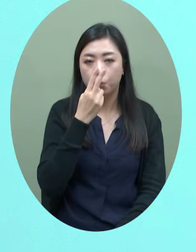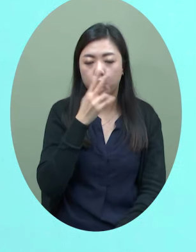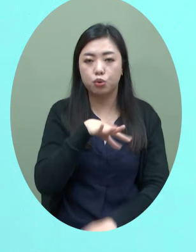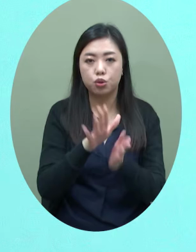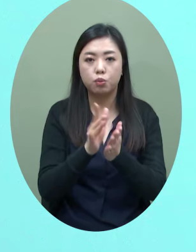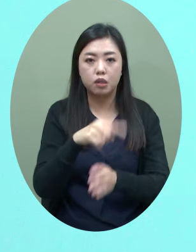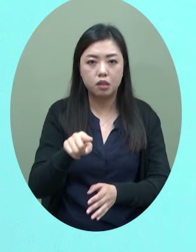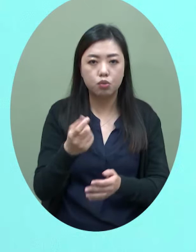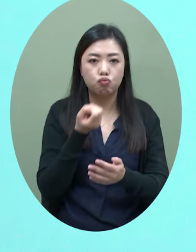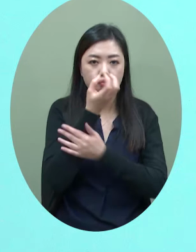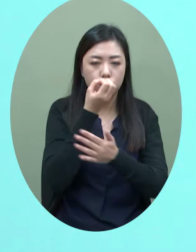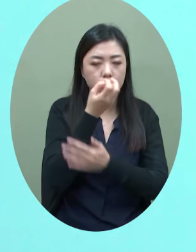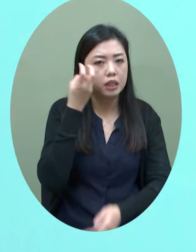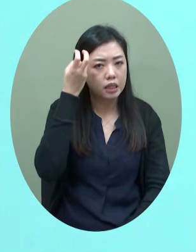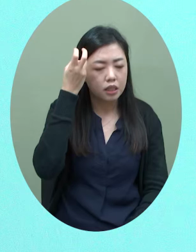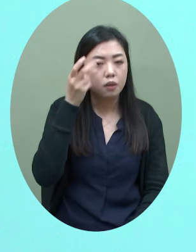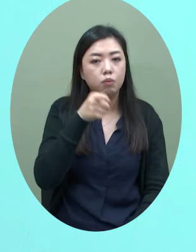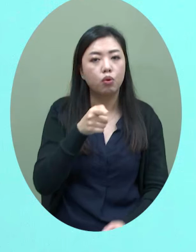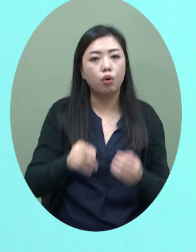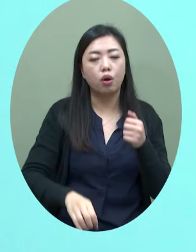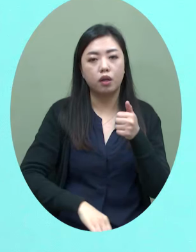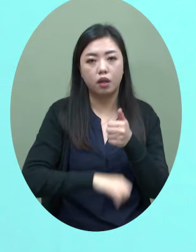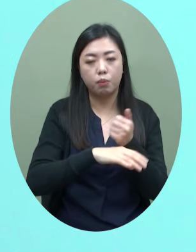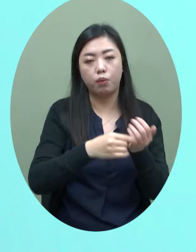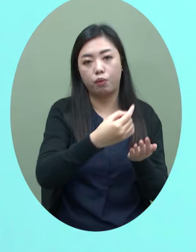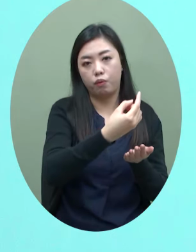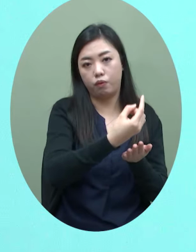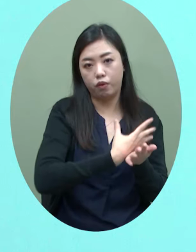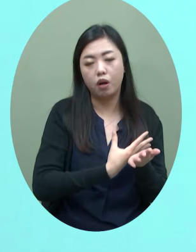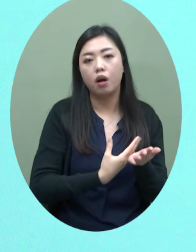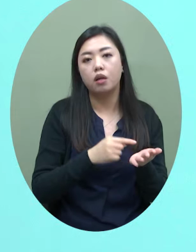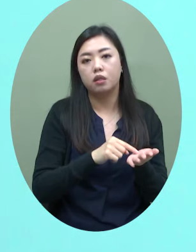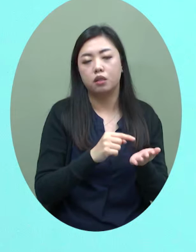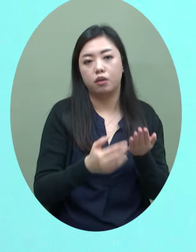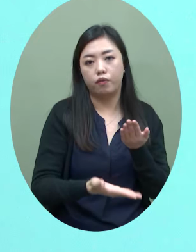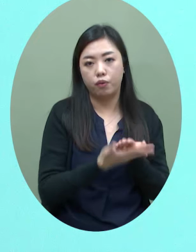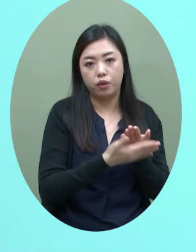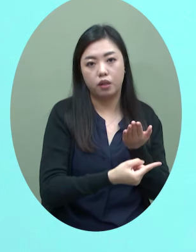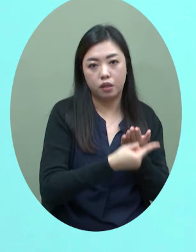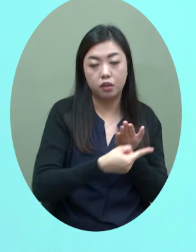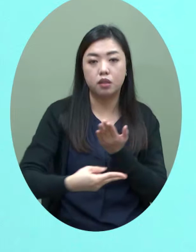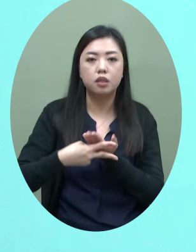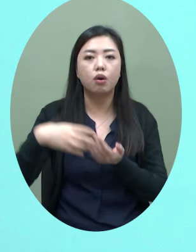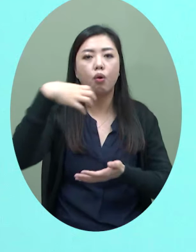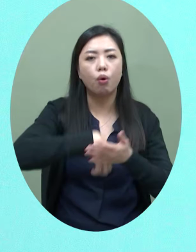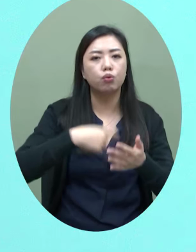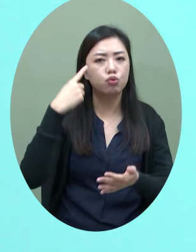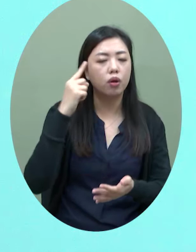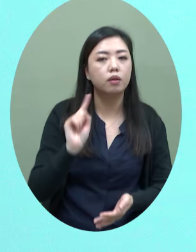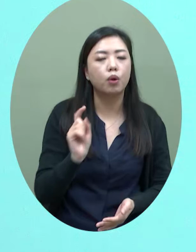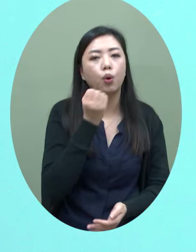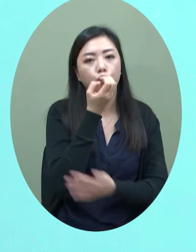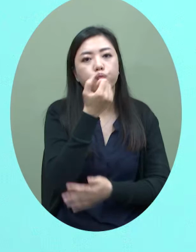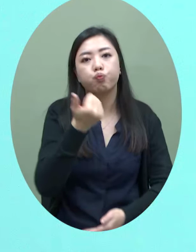Annex 1 and Annex 2 are concerned. Now, the third question is about Hong Kong's